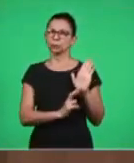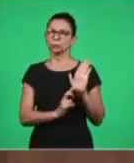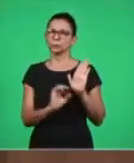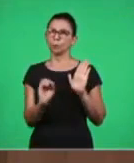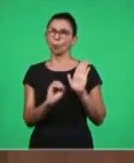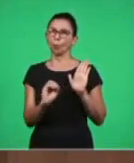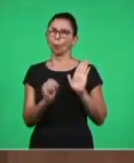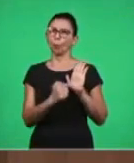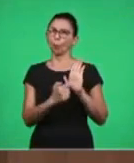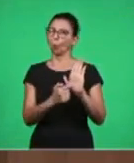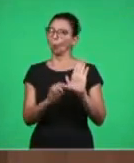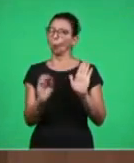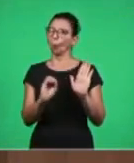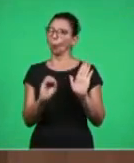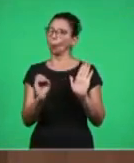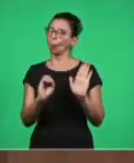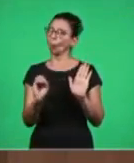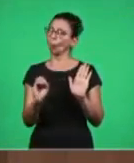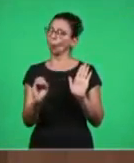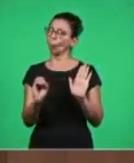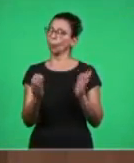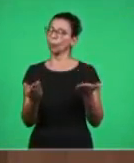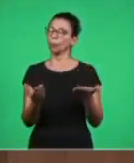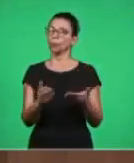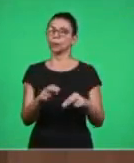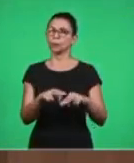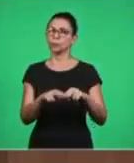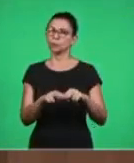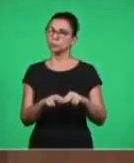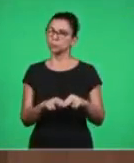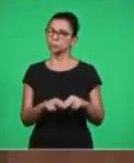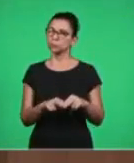their church. For this reason,